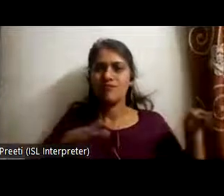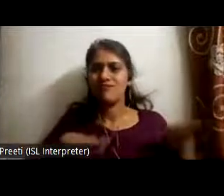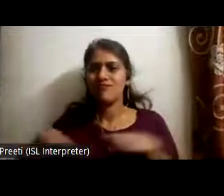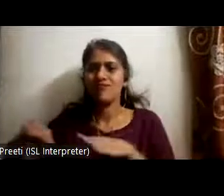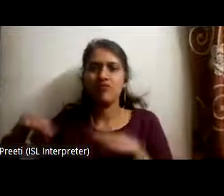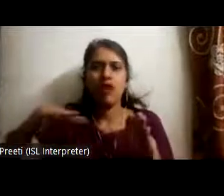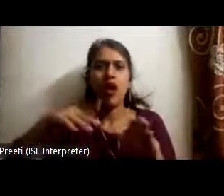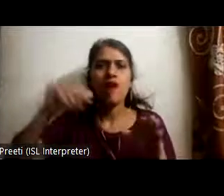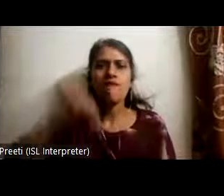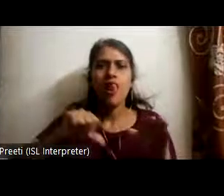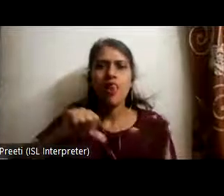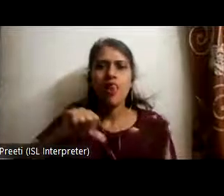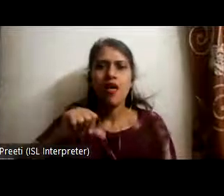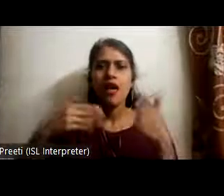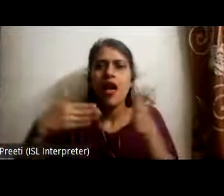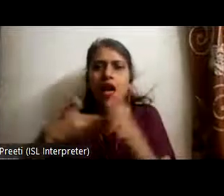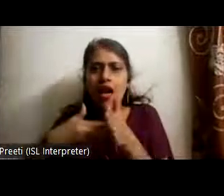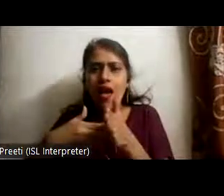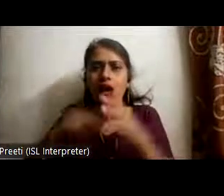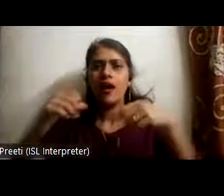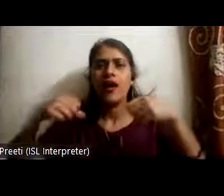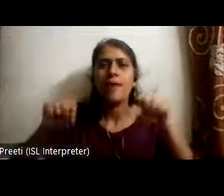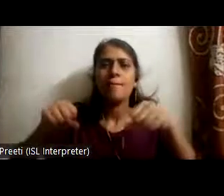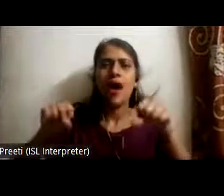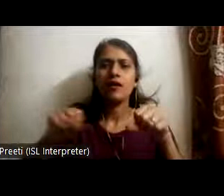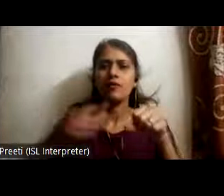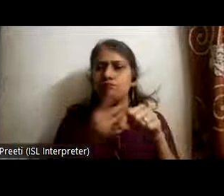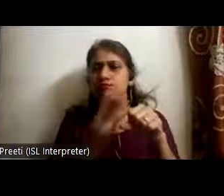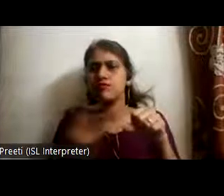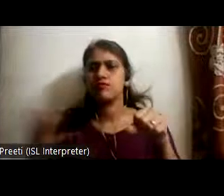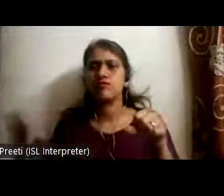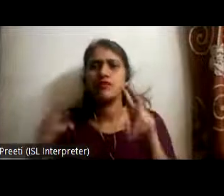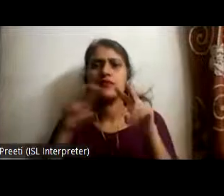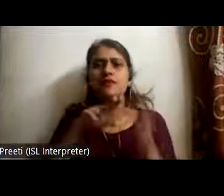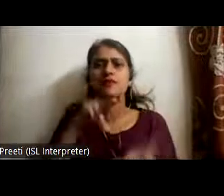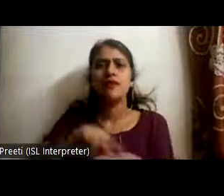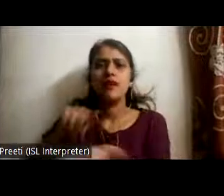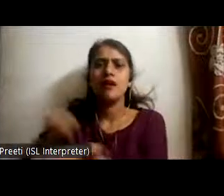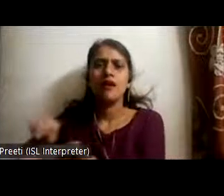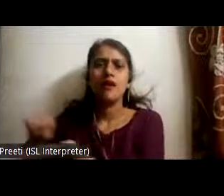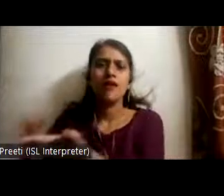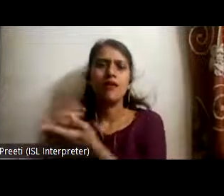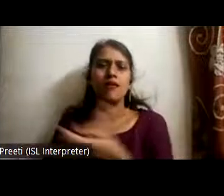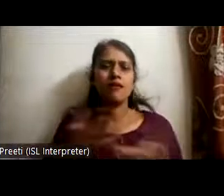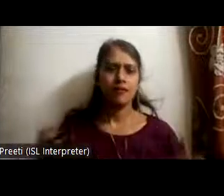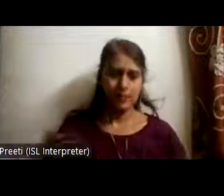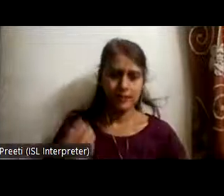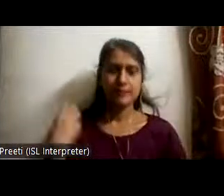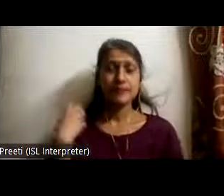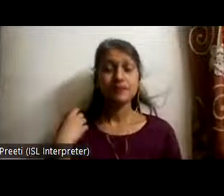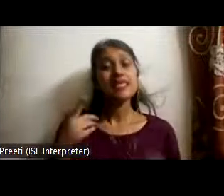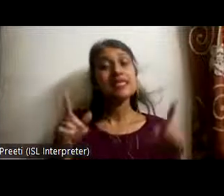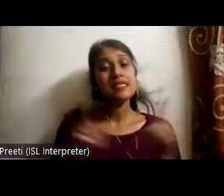also because of all of those two-wheelers parked in front of it. So though sometimes we construct all of these features in